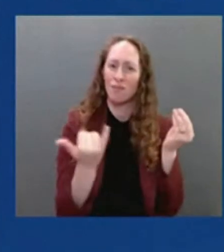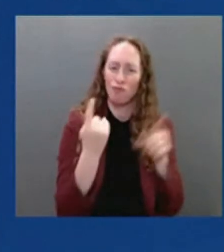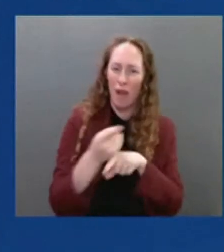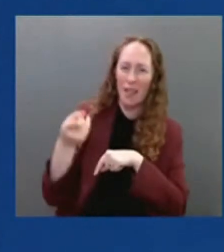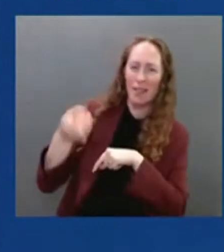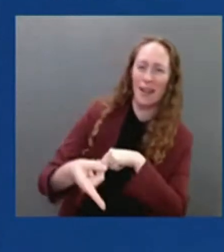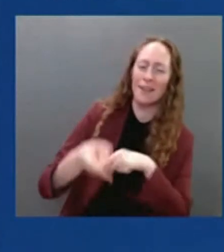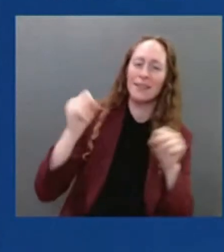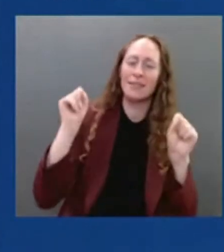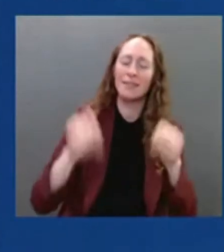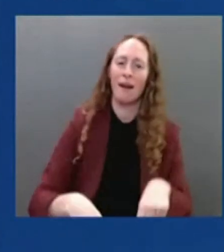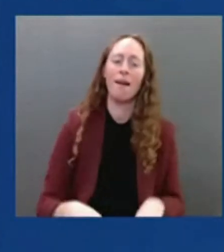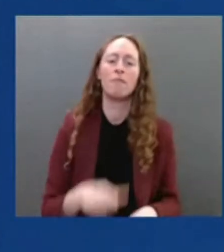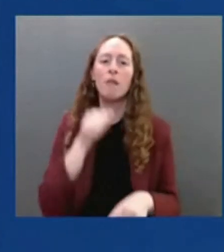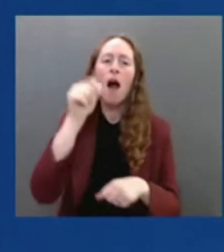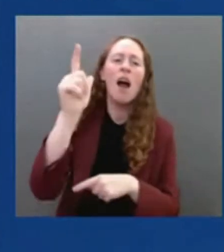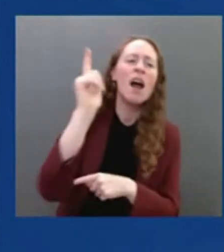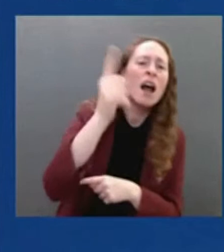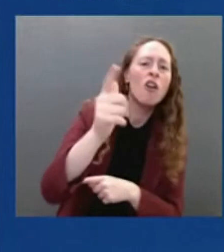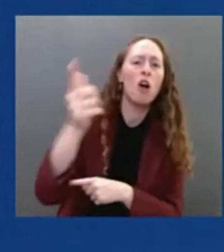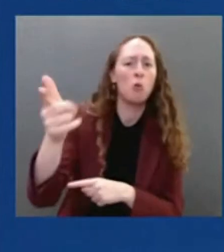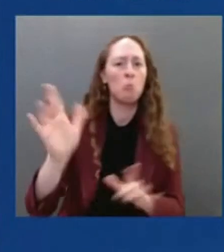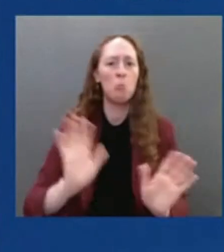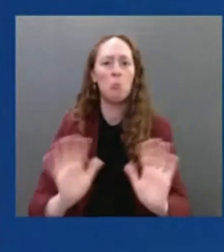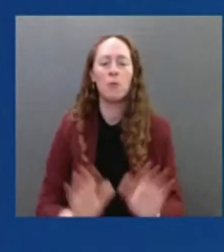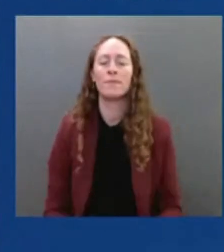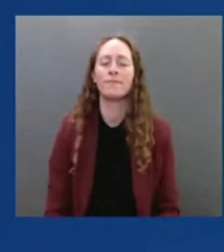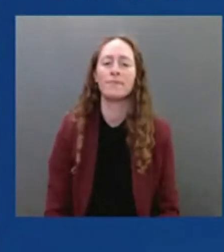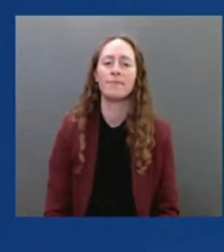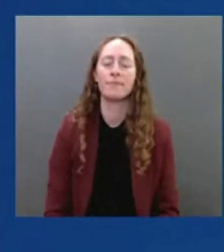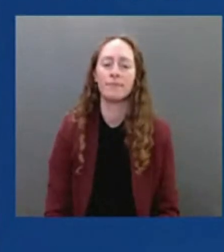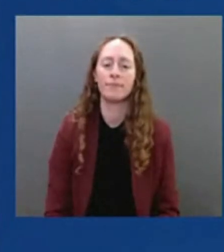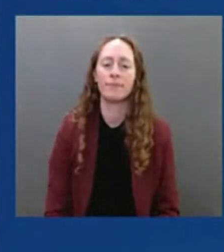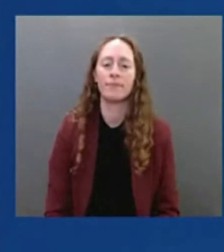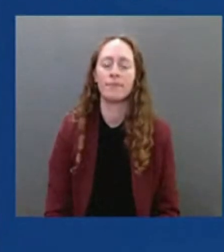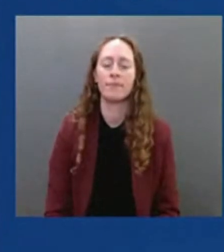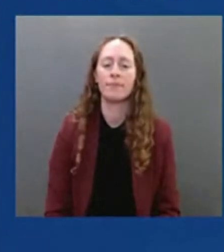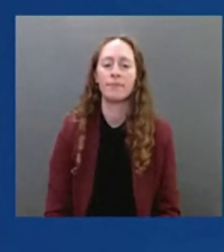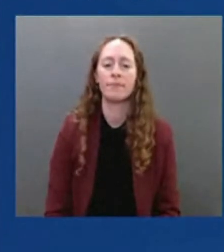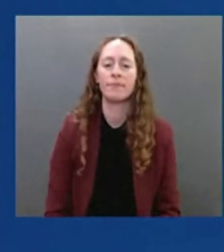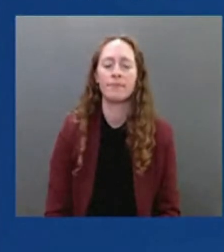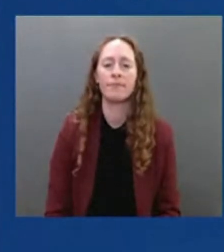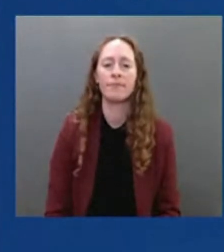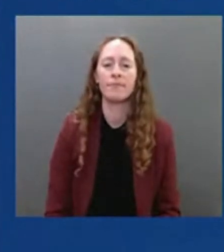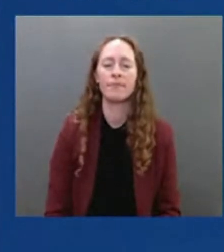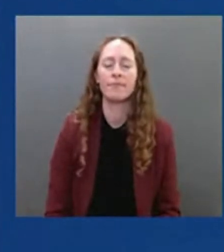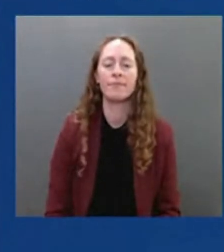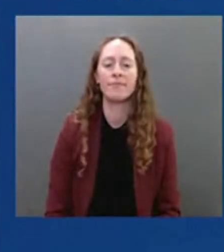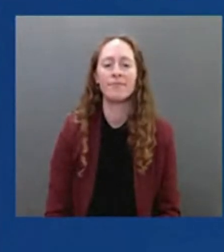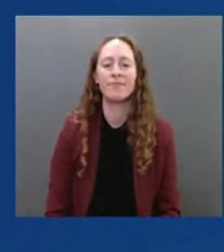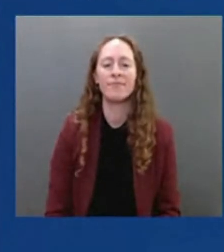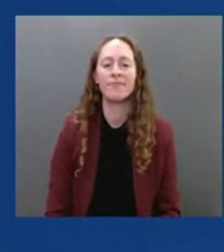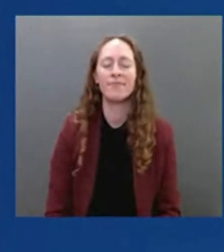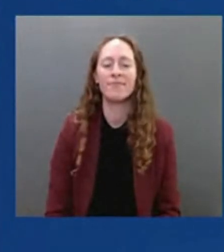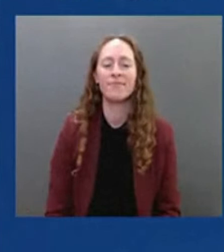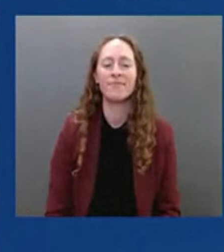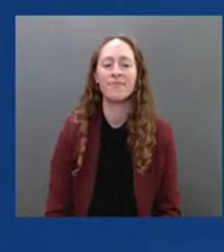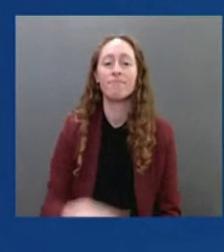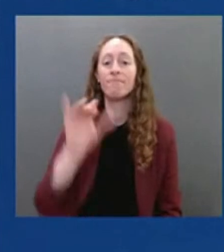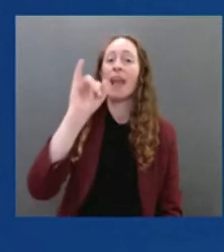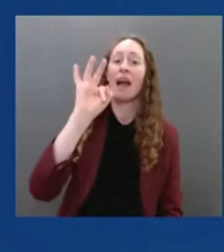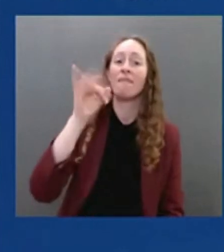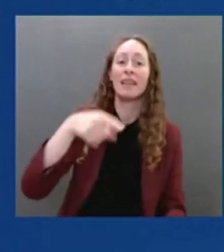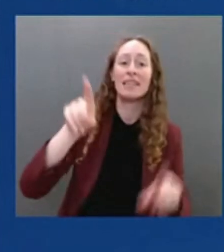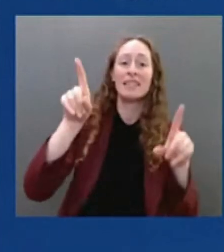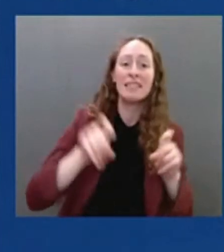your eligibility for treatments. Or please visit covid.gov to find a test-to-treat location where you can get tested and